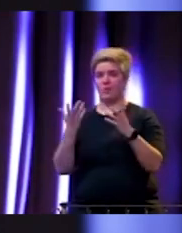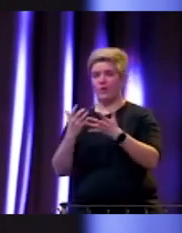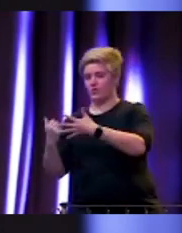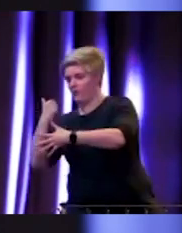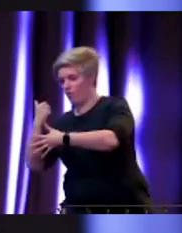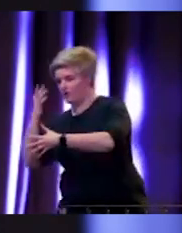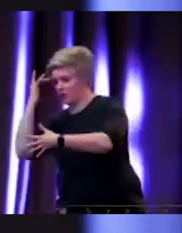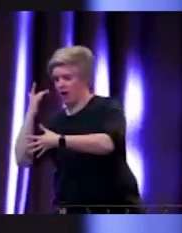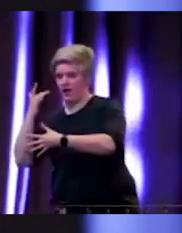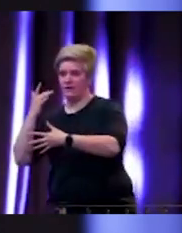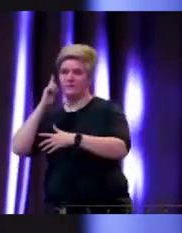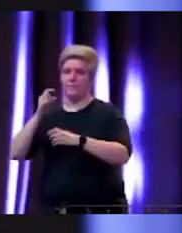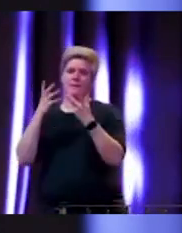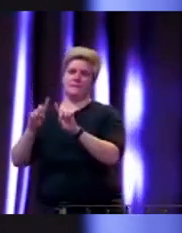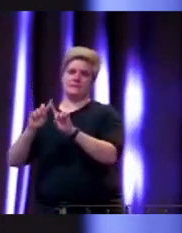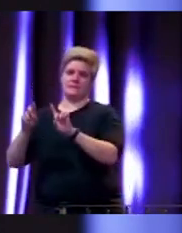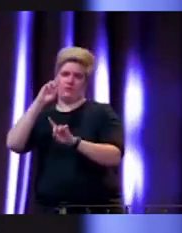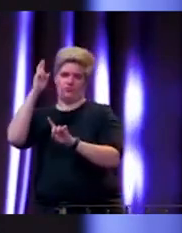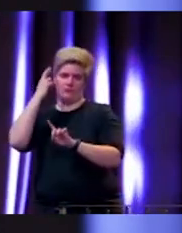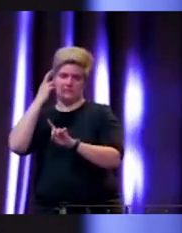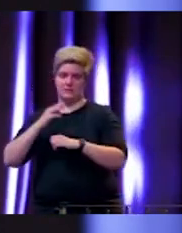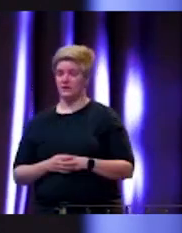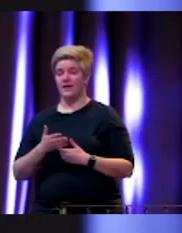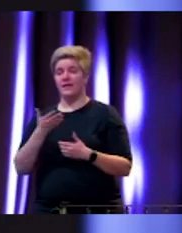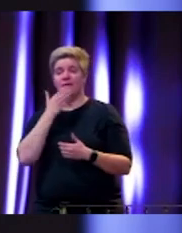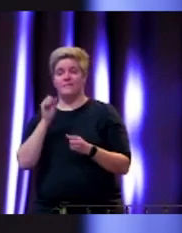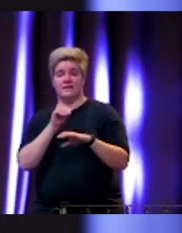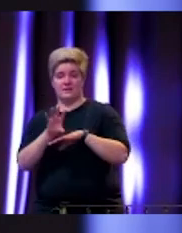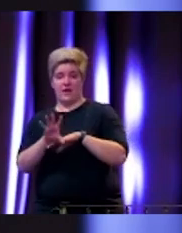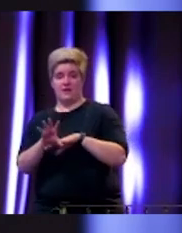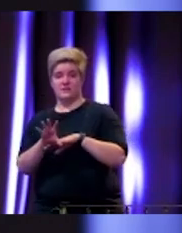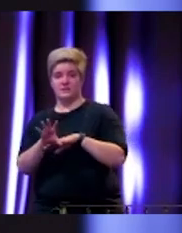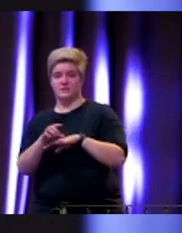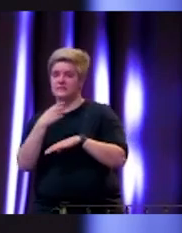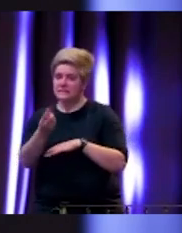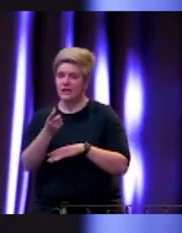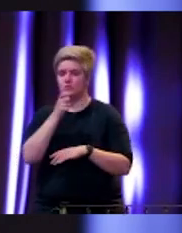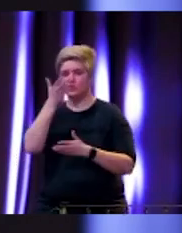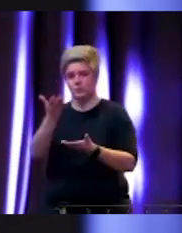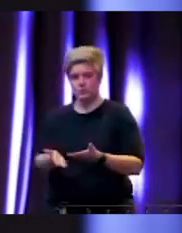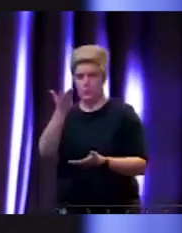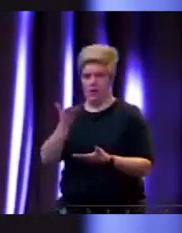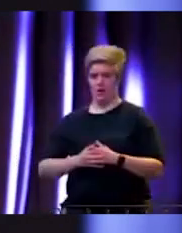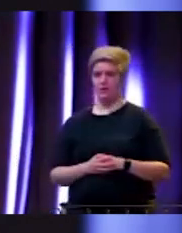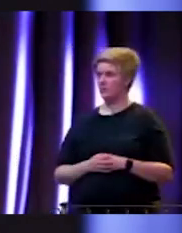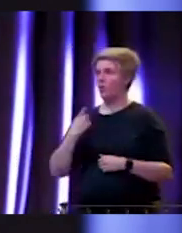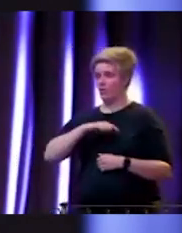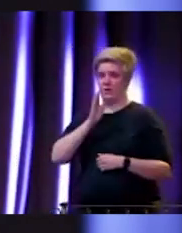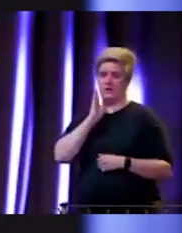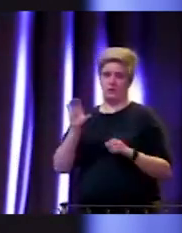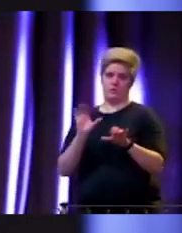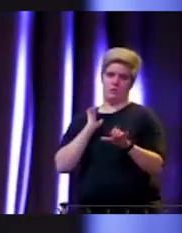are, and we will do our best to support you if the alignment is there. We can't